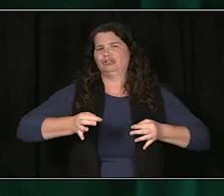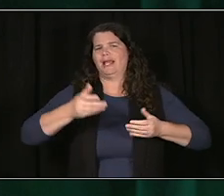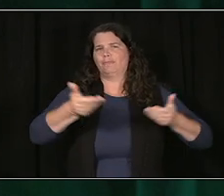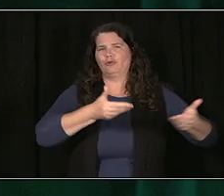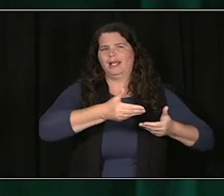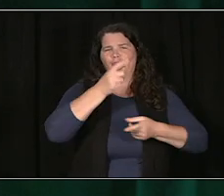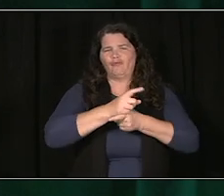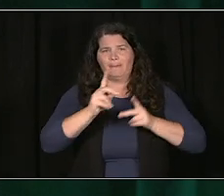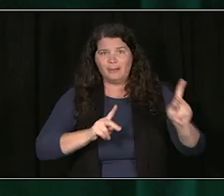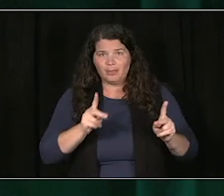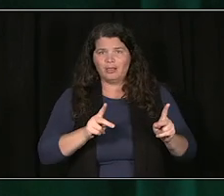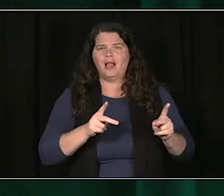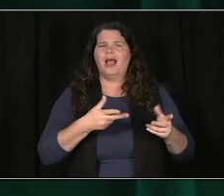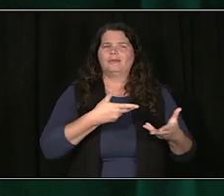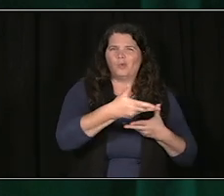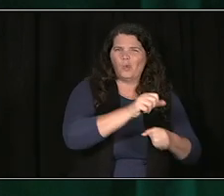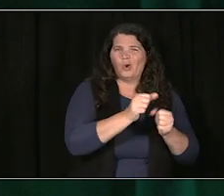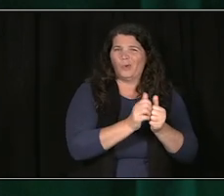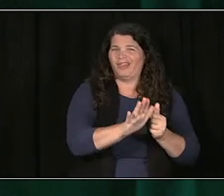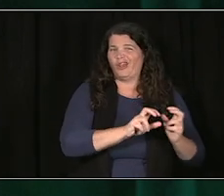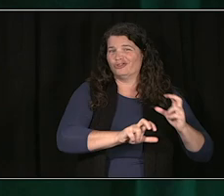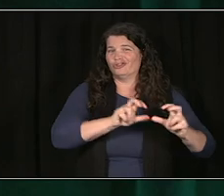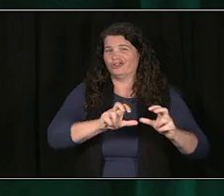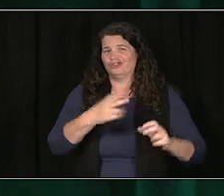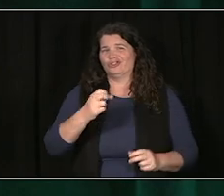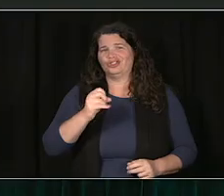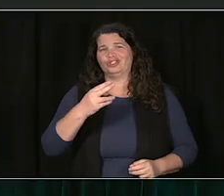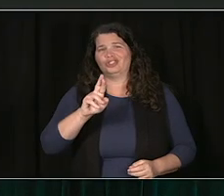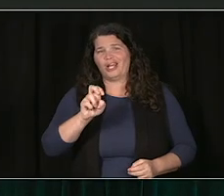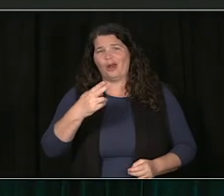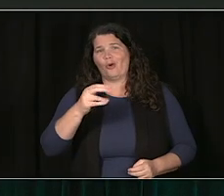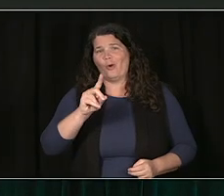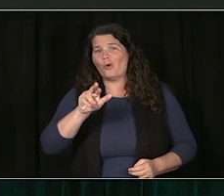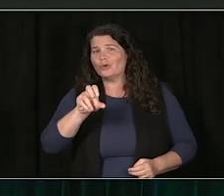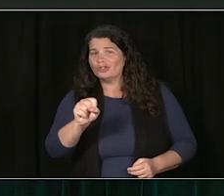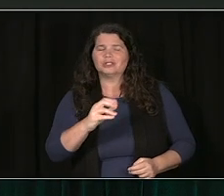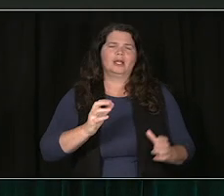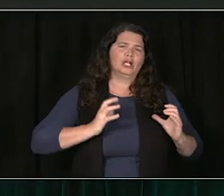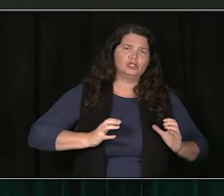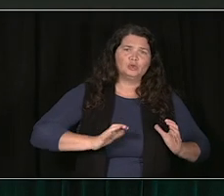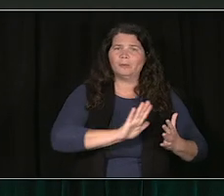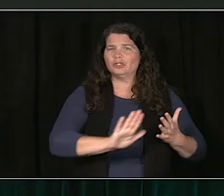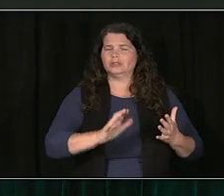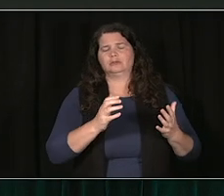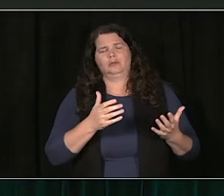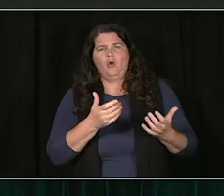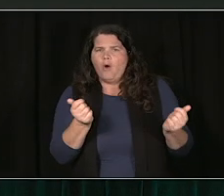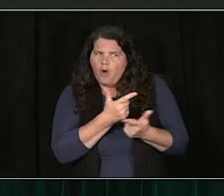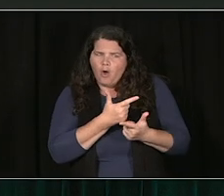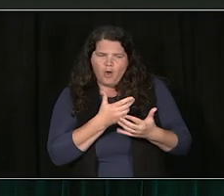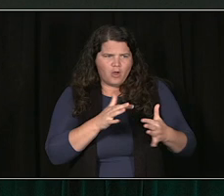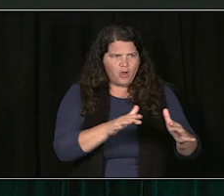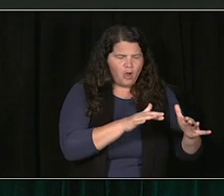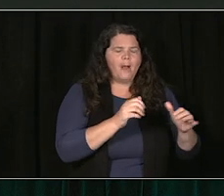their shareholders, as well as to their consumers and those that their customers, to be able